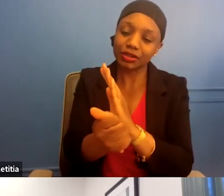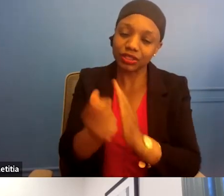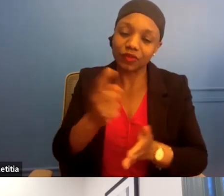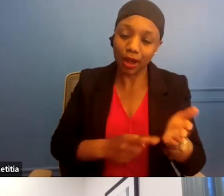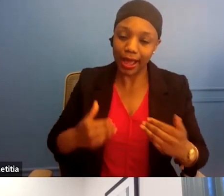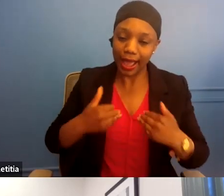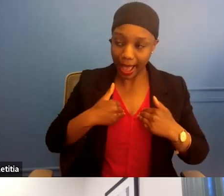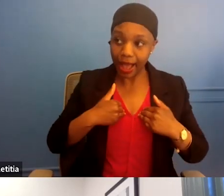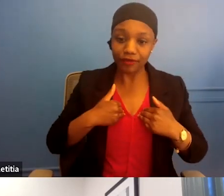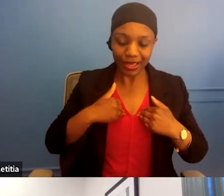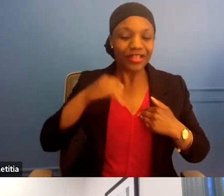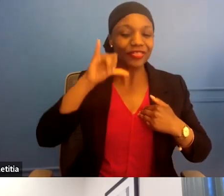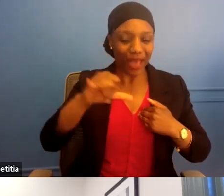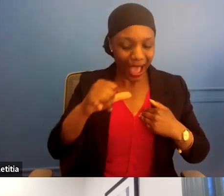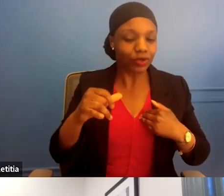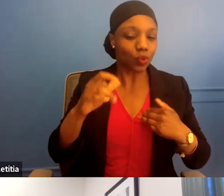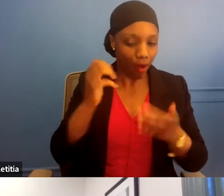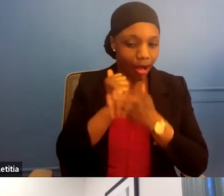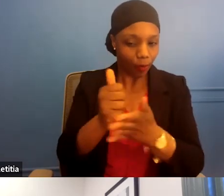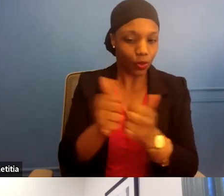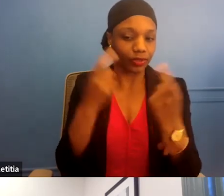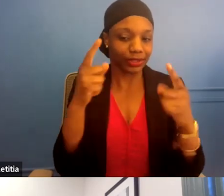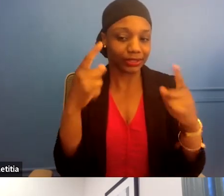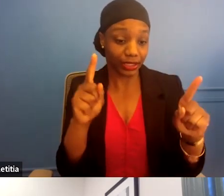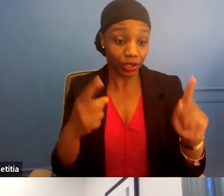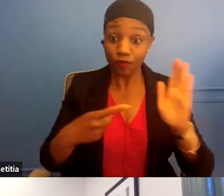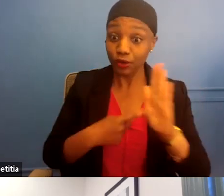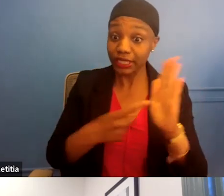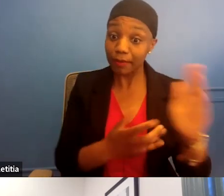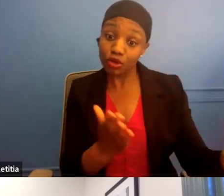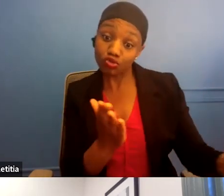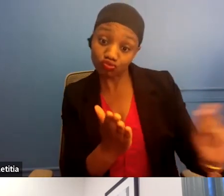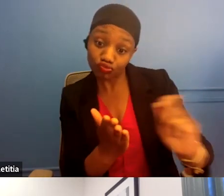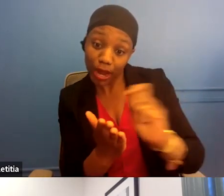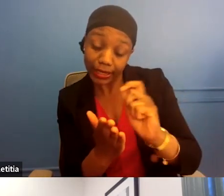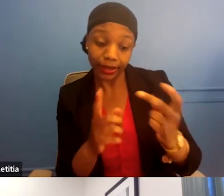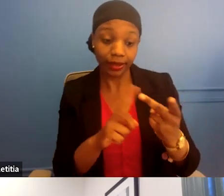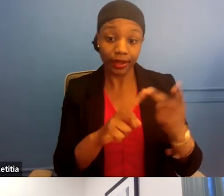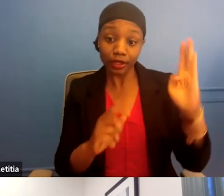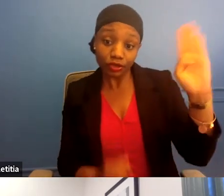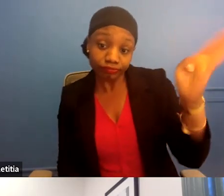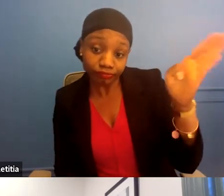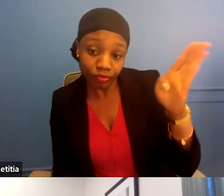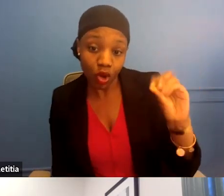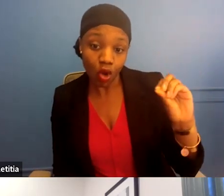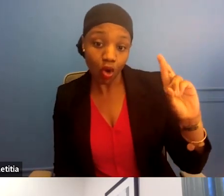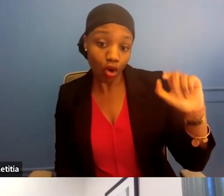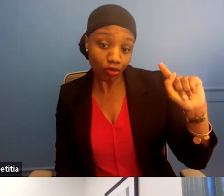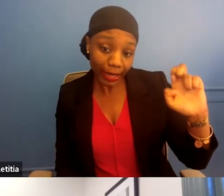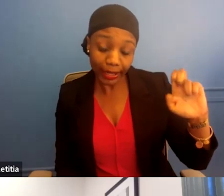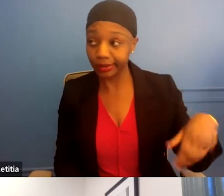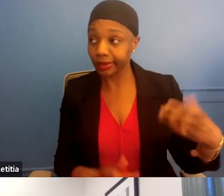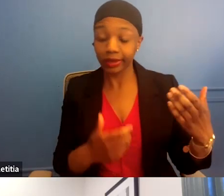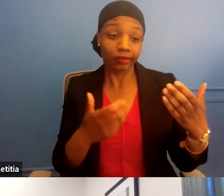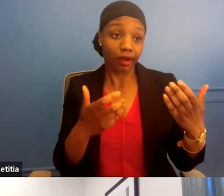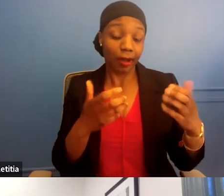to a lot of your success. From you were able to write, you were able to orate and deliver speeches, you were able to